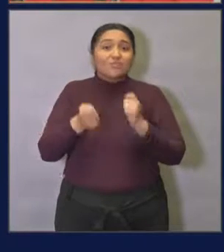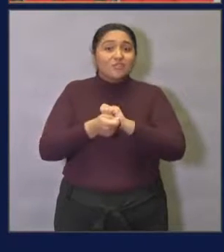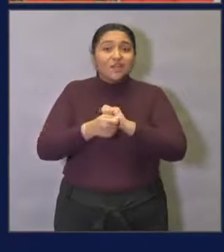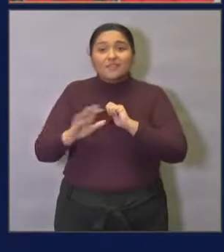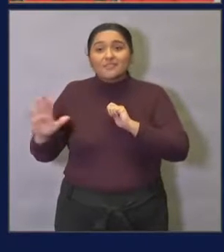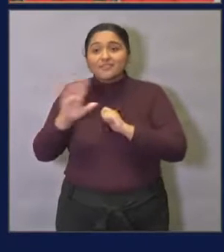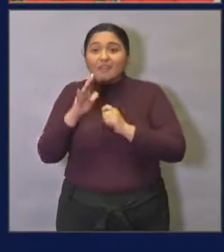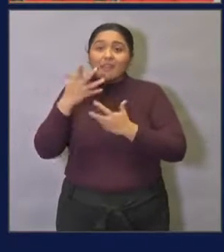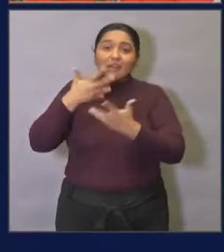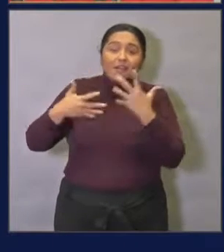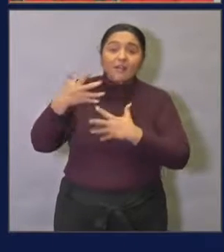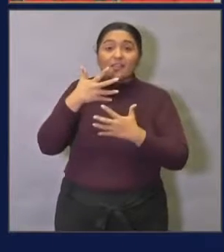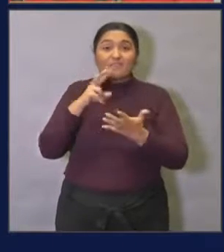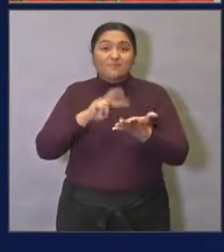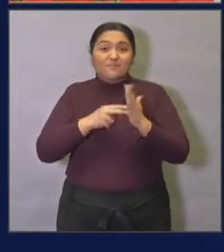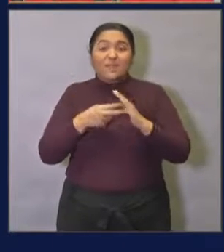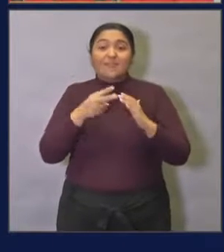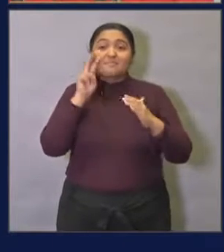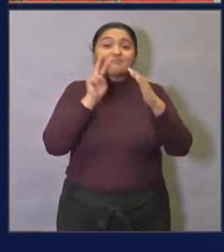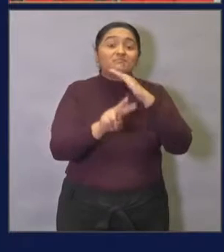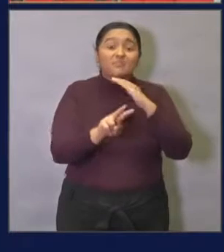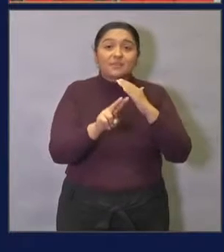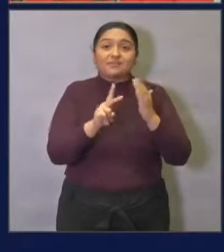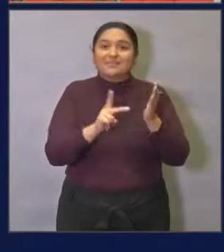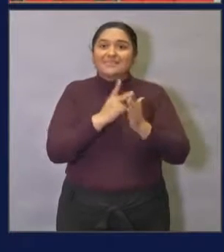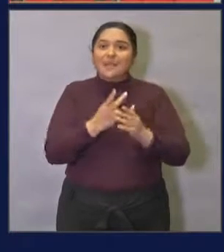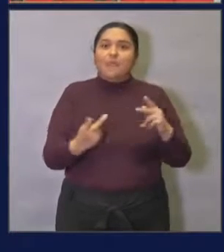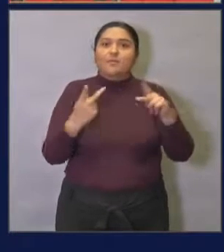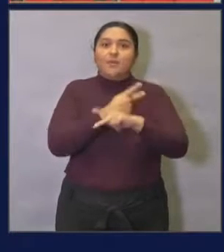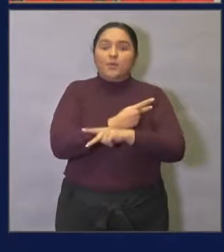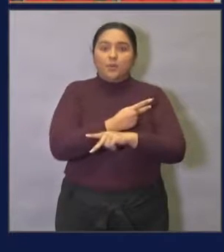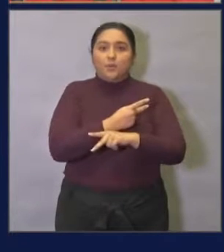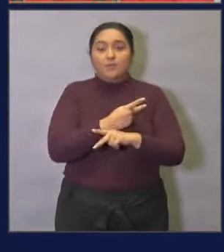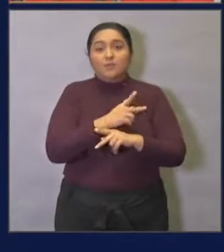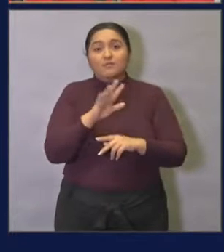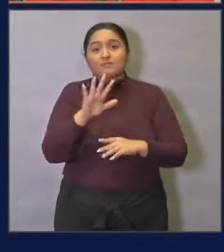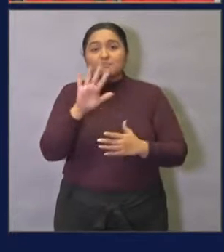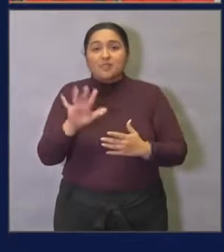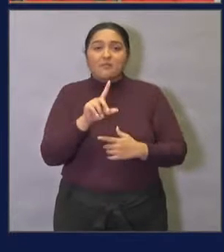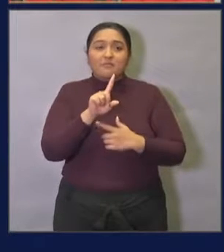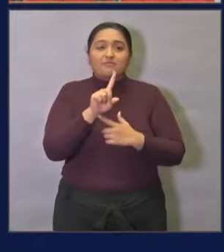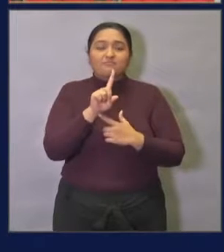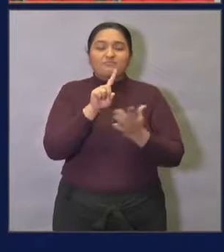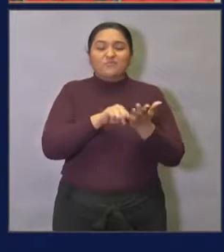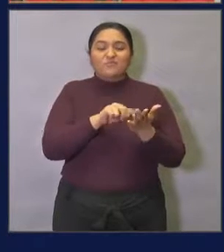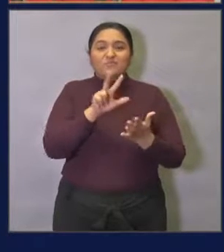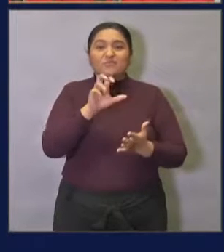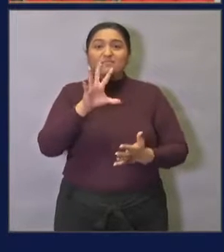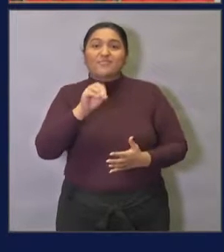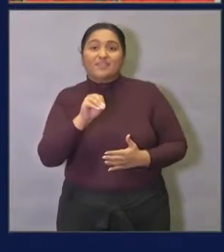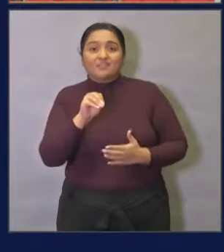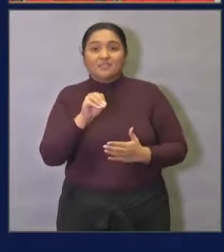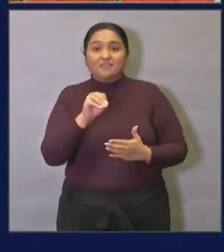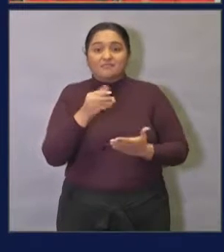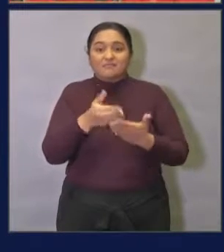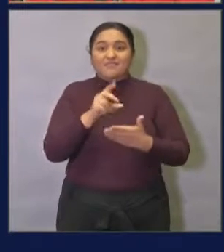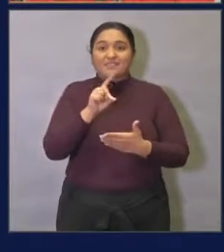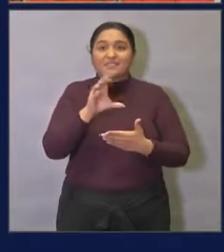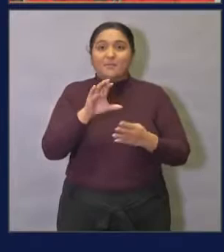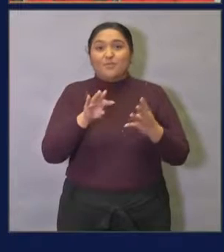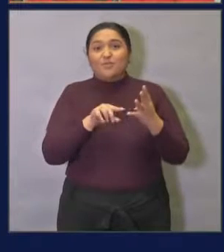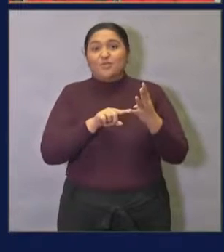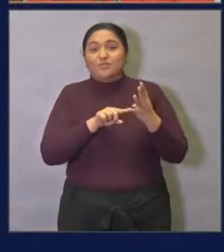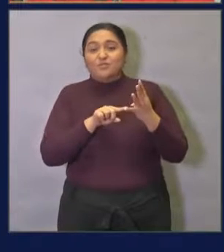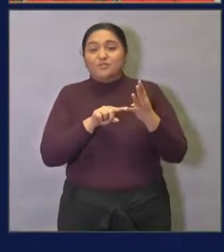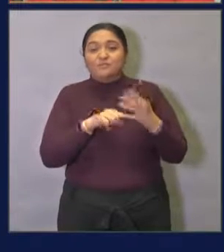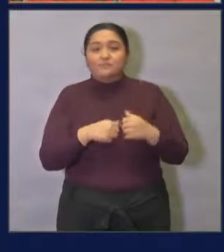could double, ranging anywhere between 750 and 1,350 by the end of December. I think, next